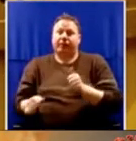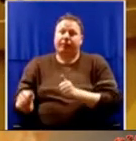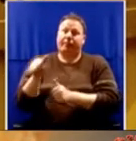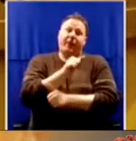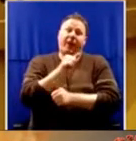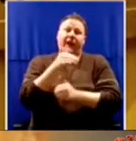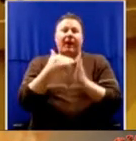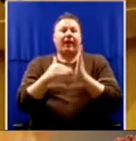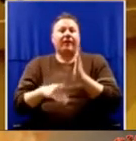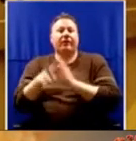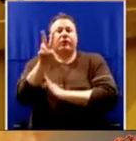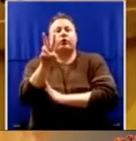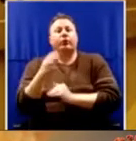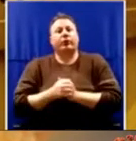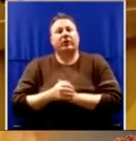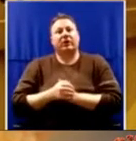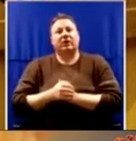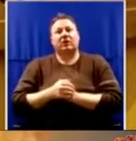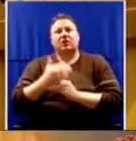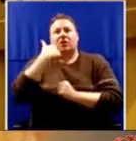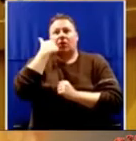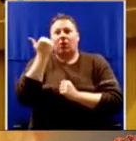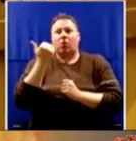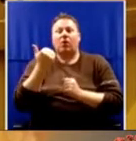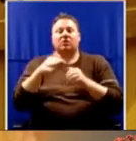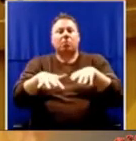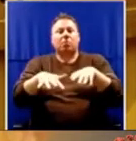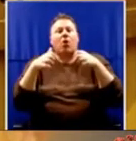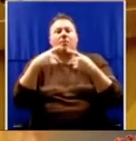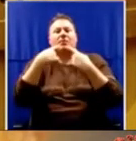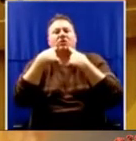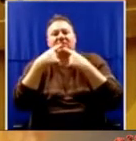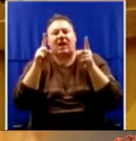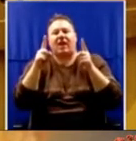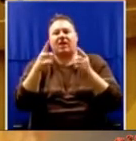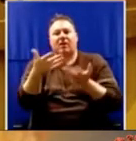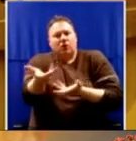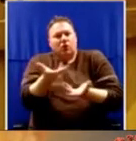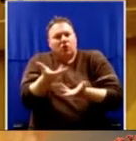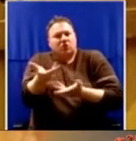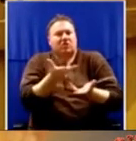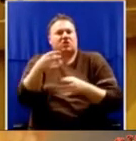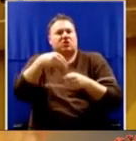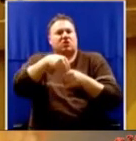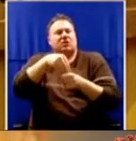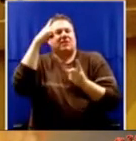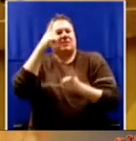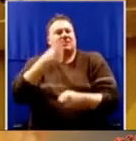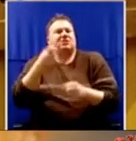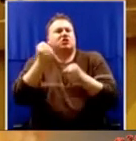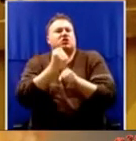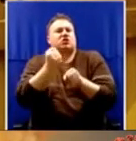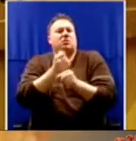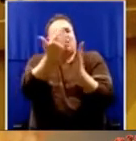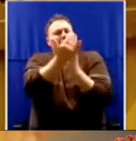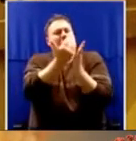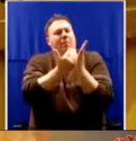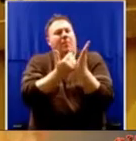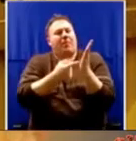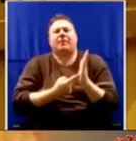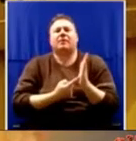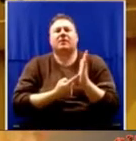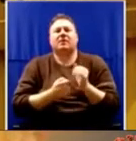Now we would like to have some parliamentary say and consultation on that decision in terms of those regulations. So